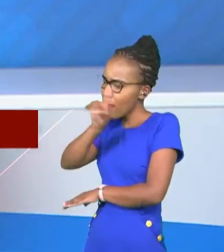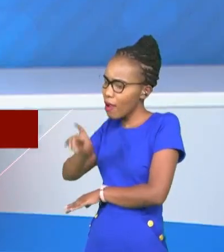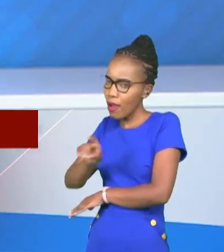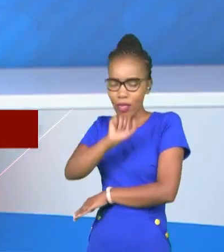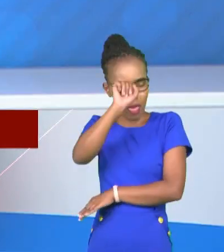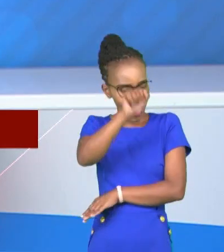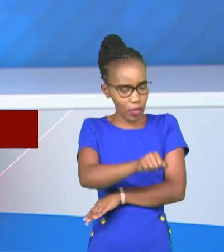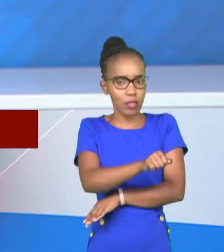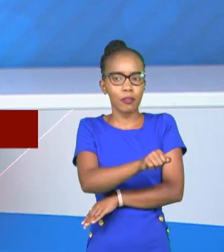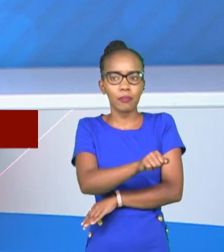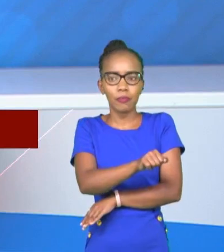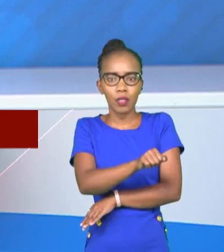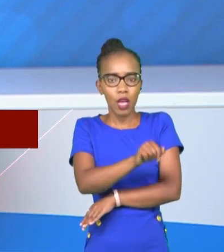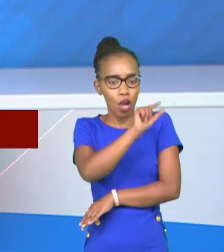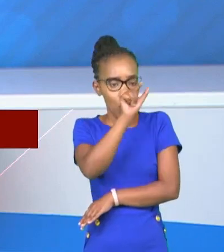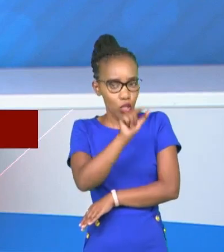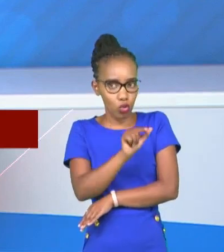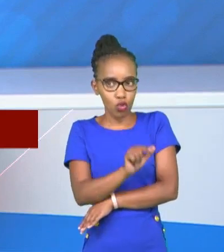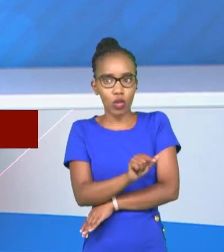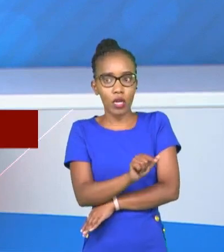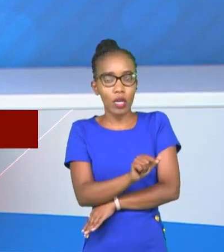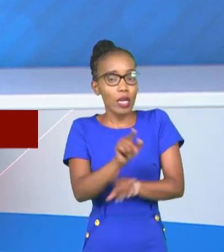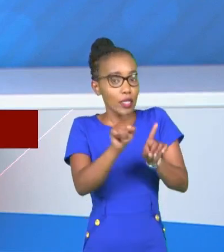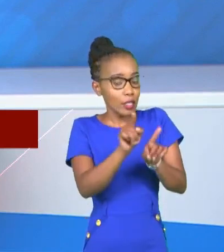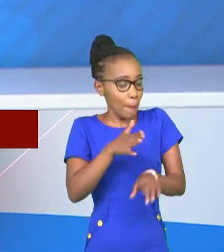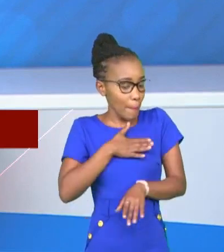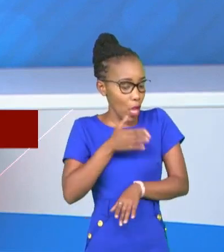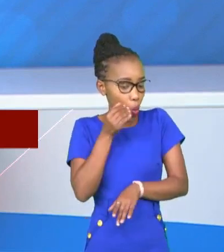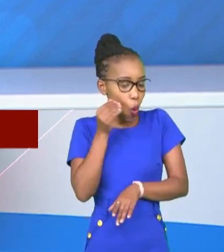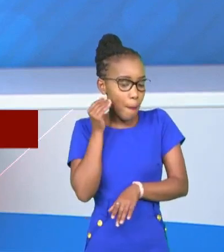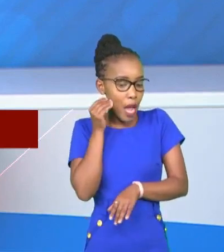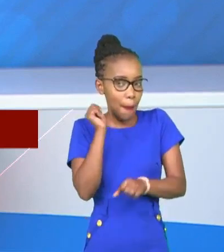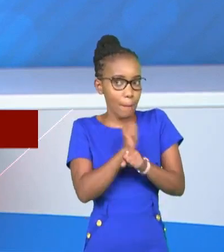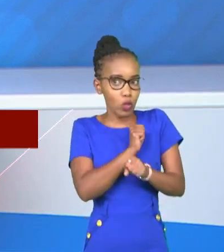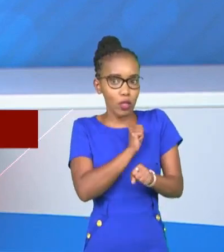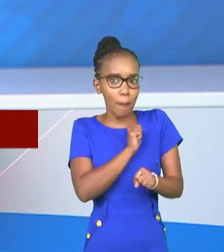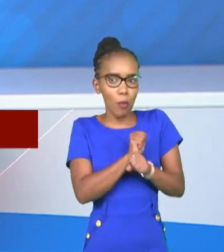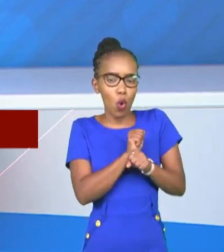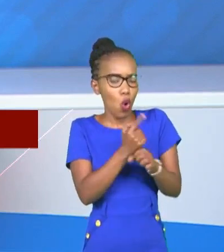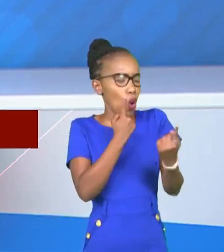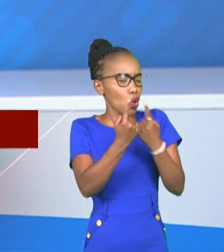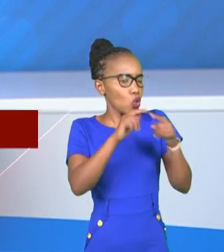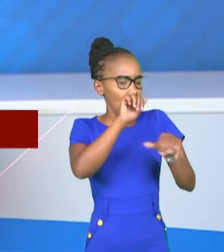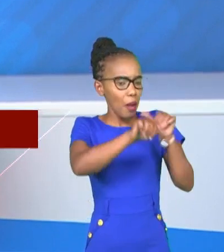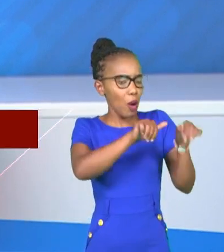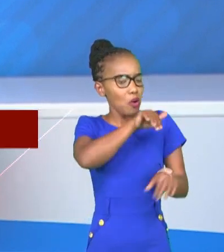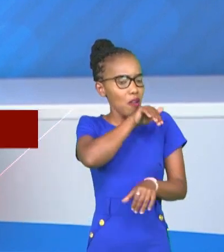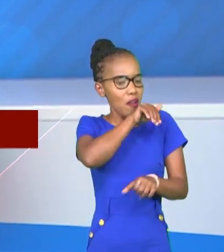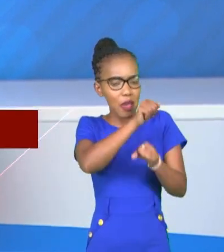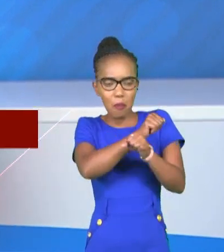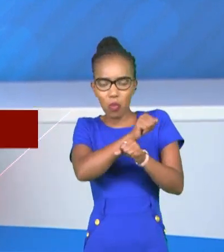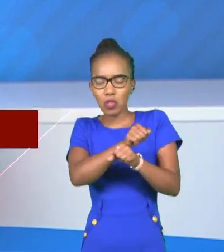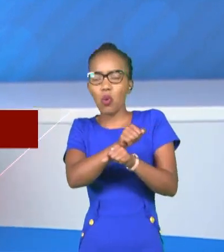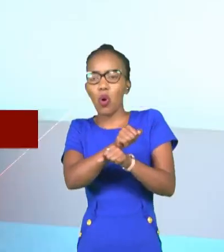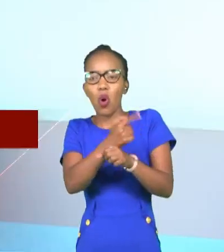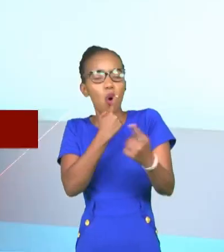see even in the, from the region, right, and where I come from, mm-hmm. you cannot sell Laila there. No one can even support him. You can't sell Raila